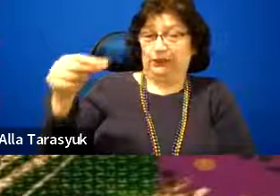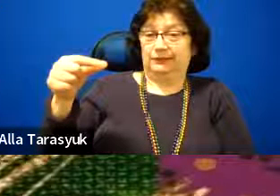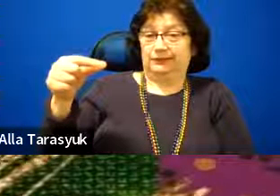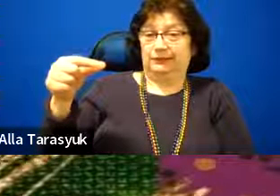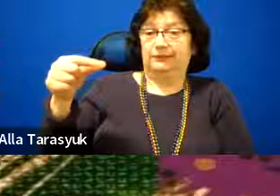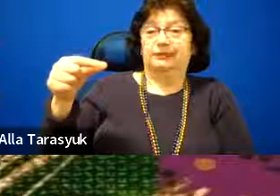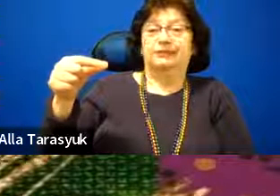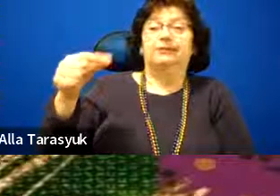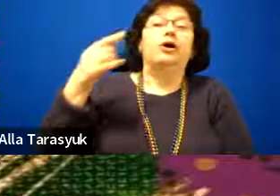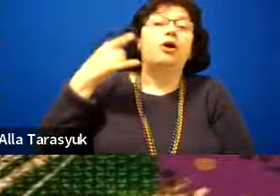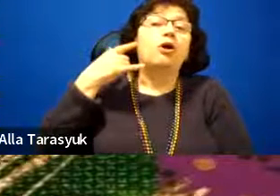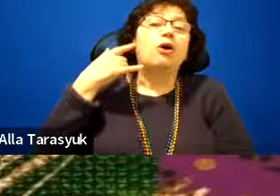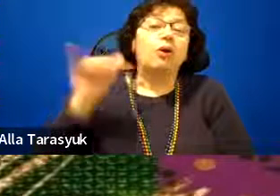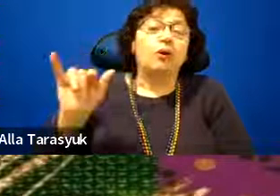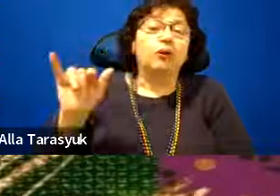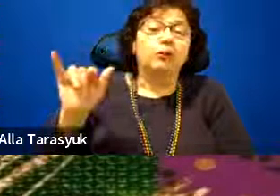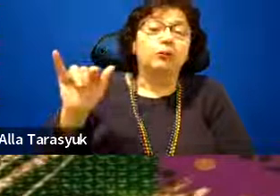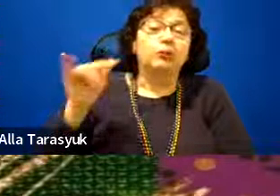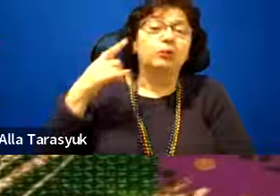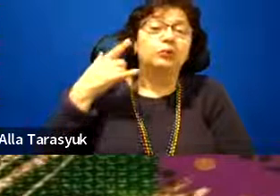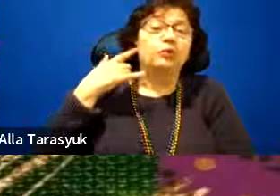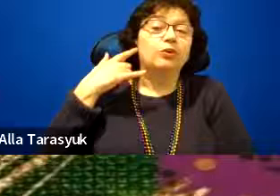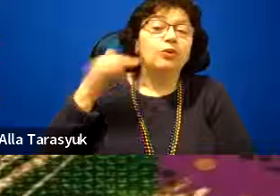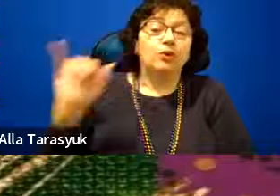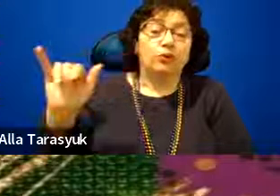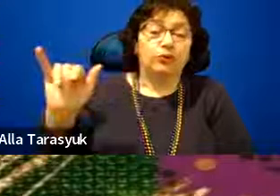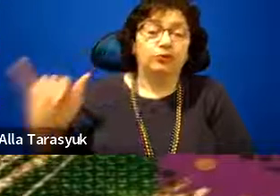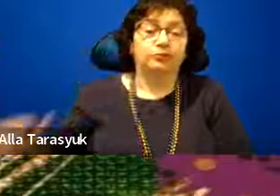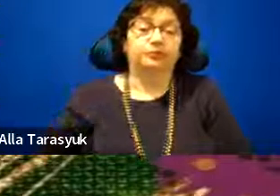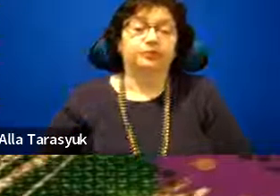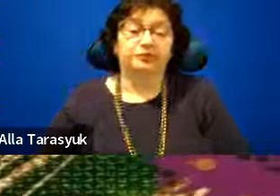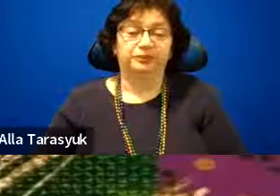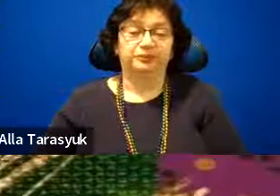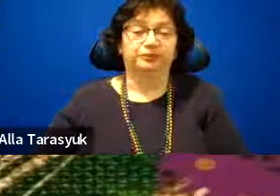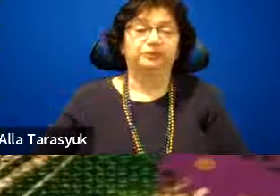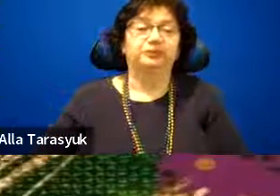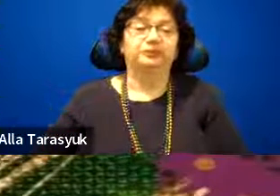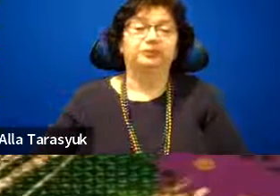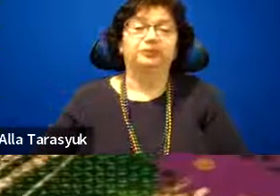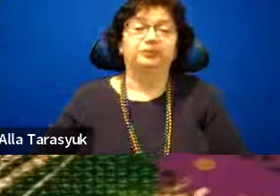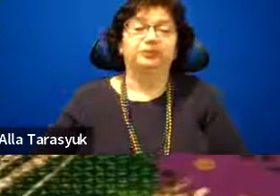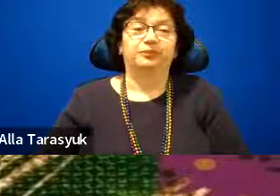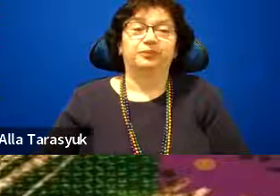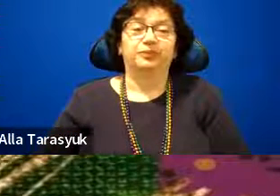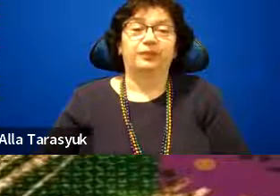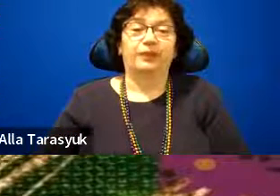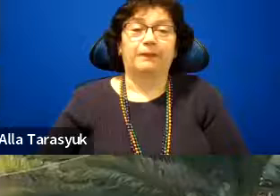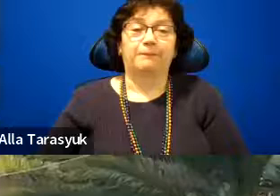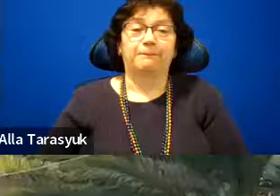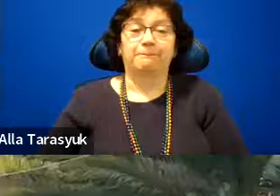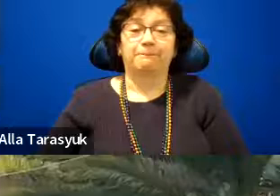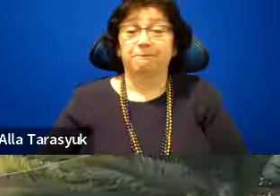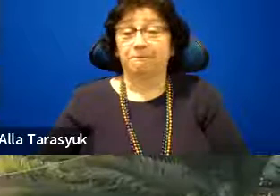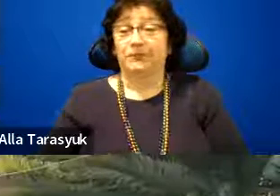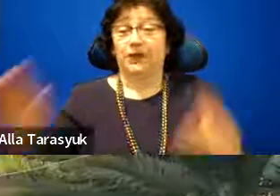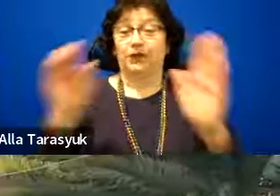is the G shaking, and then gold starts at your ear. You tap your earlobe and come down into yellow.